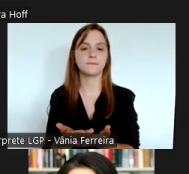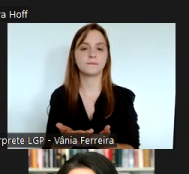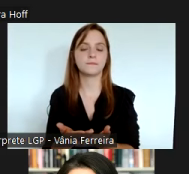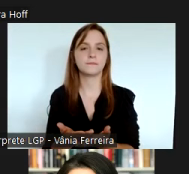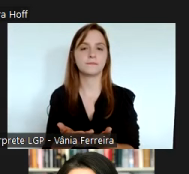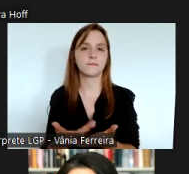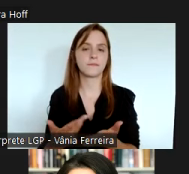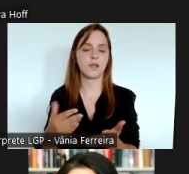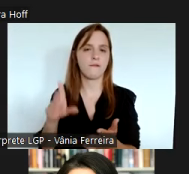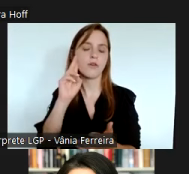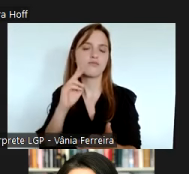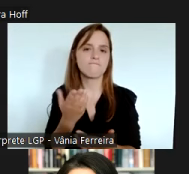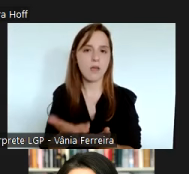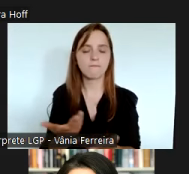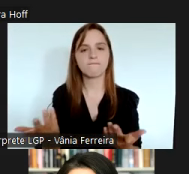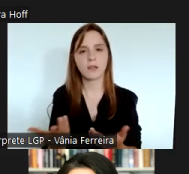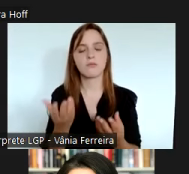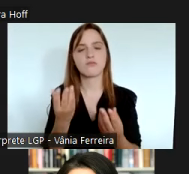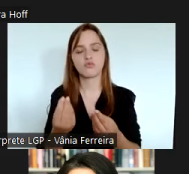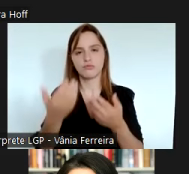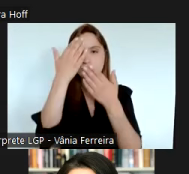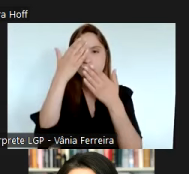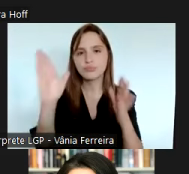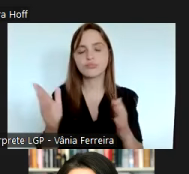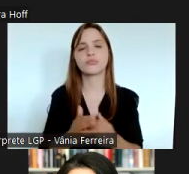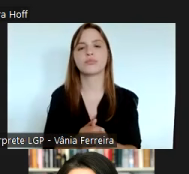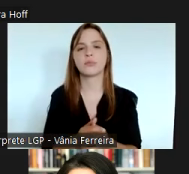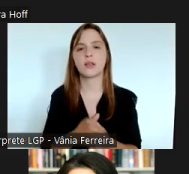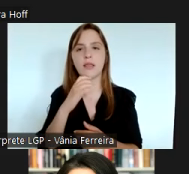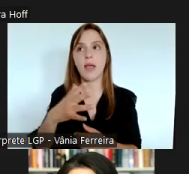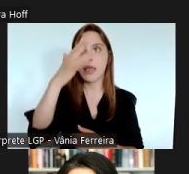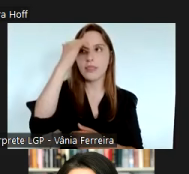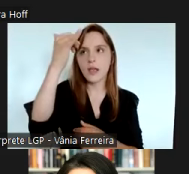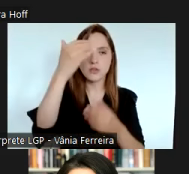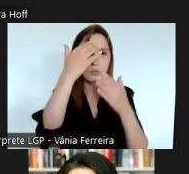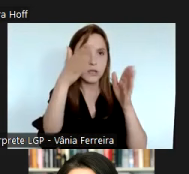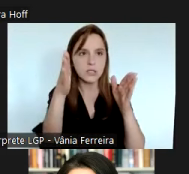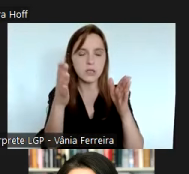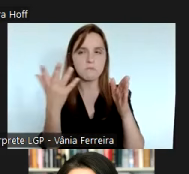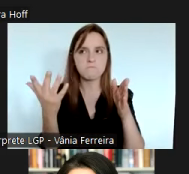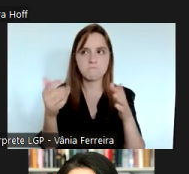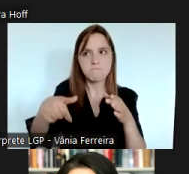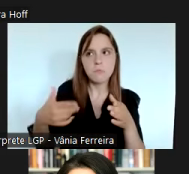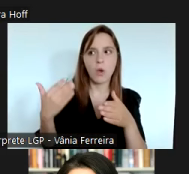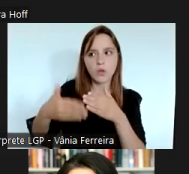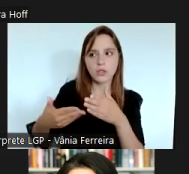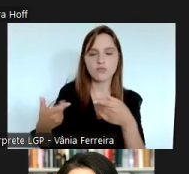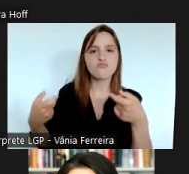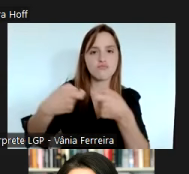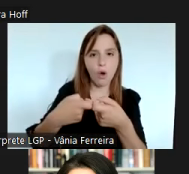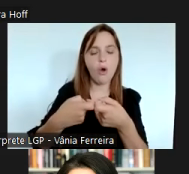I would say they are very compatible to the ideas of democracy we have and how we